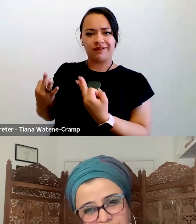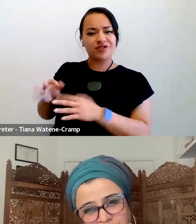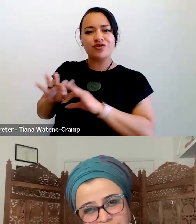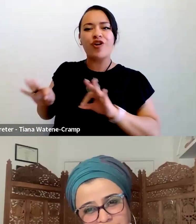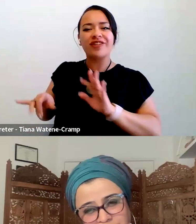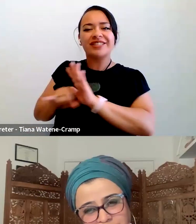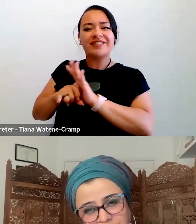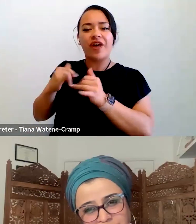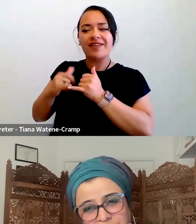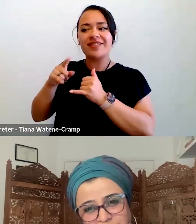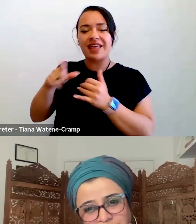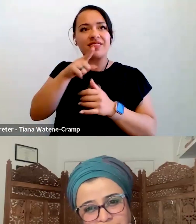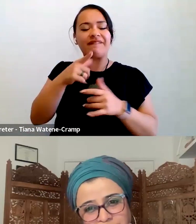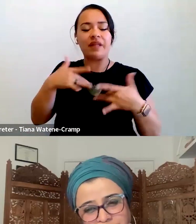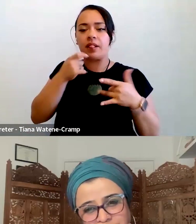always very shocking.